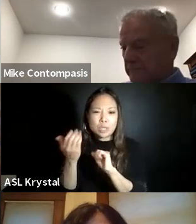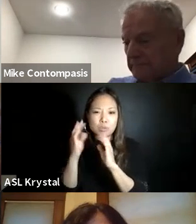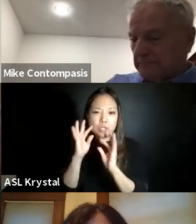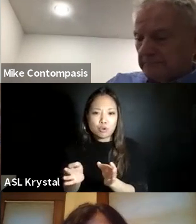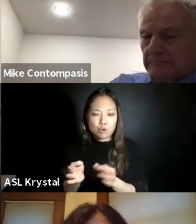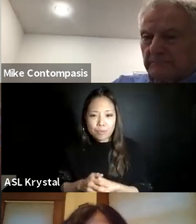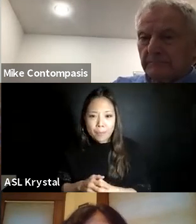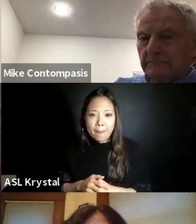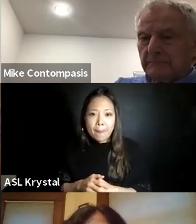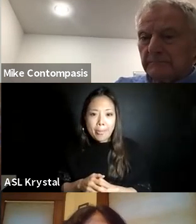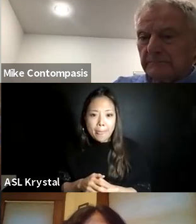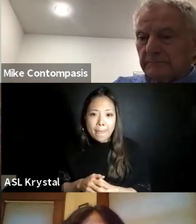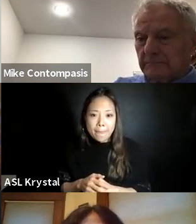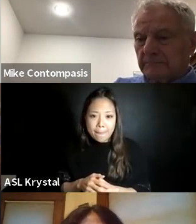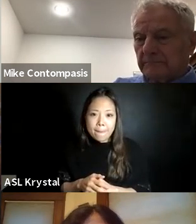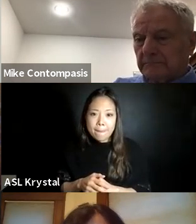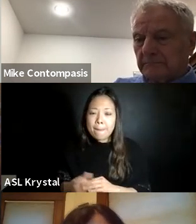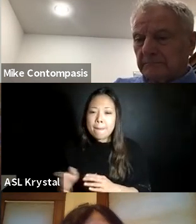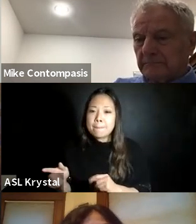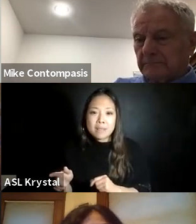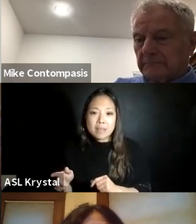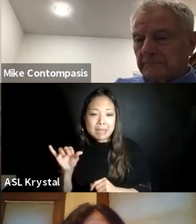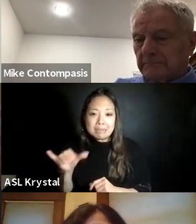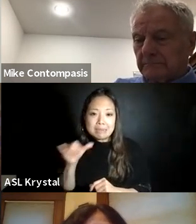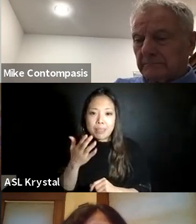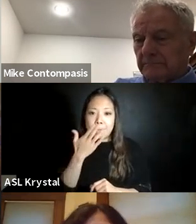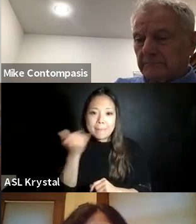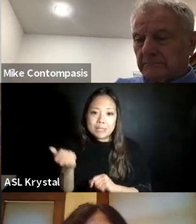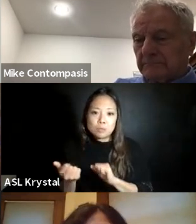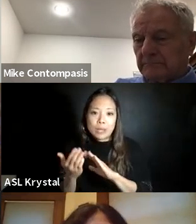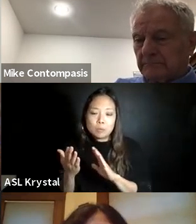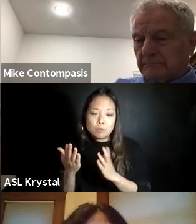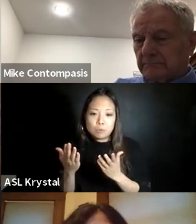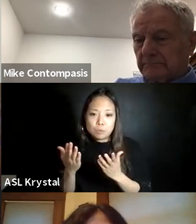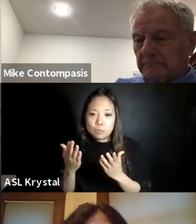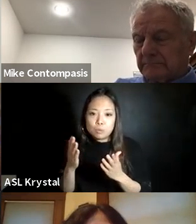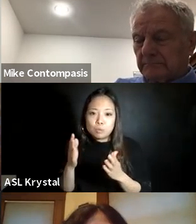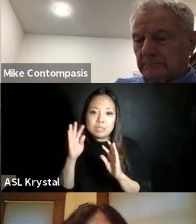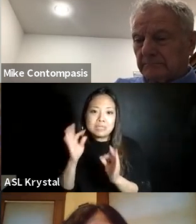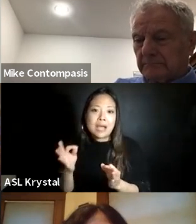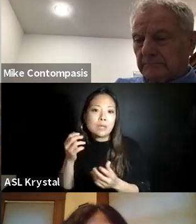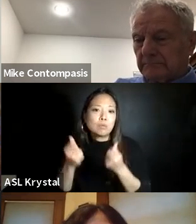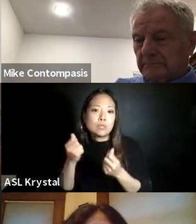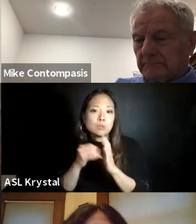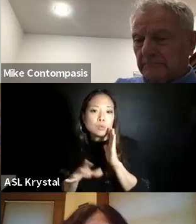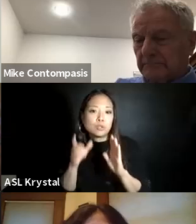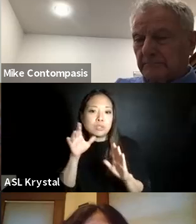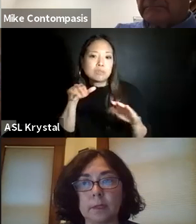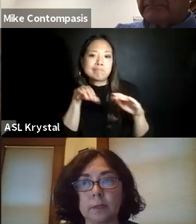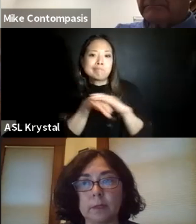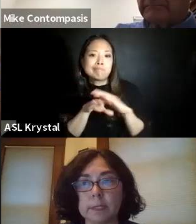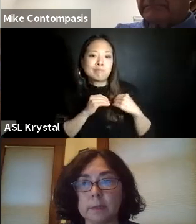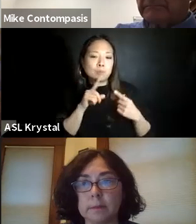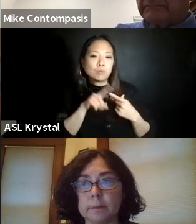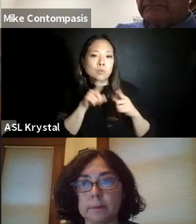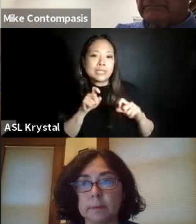the best student for exam schools. I just want to ask the question. Okay, thank you. Thank